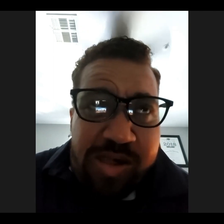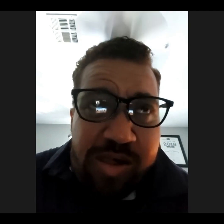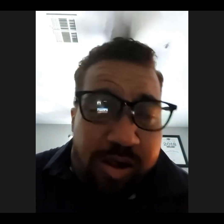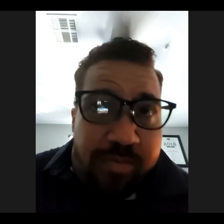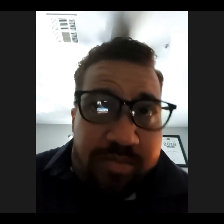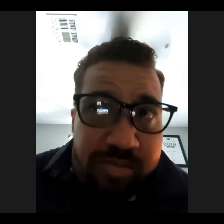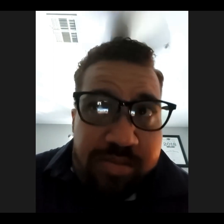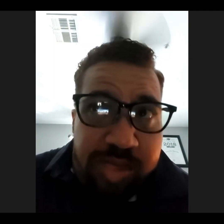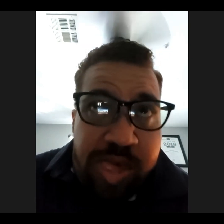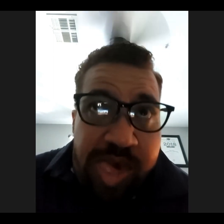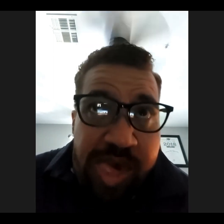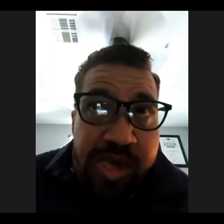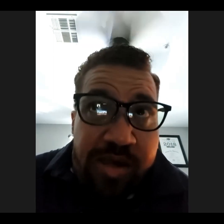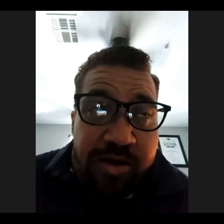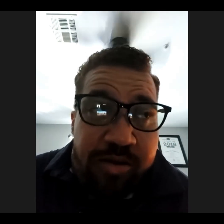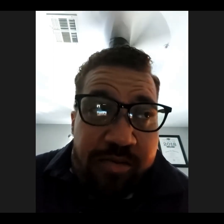community,